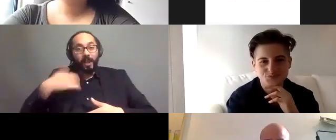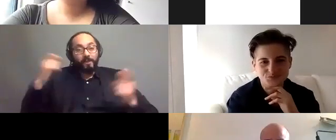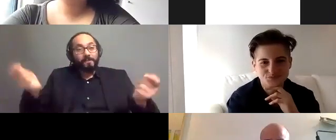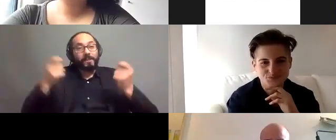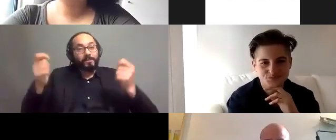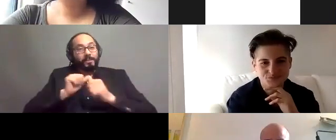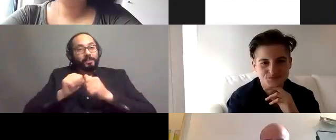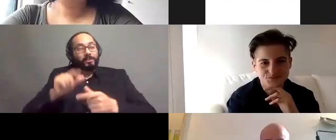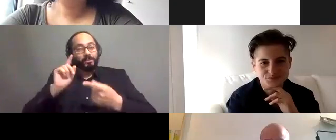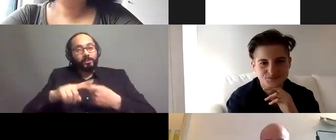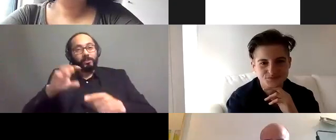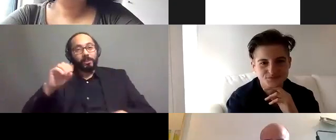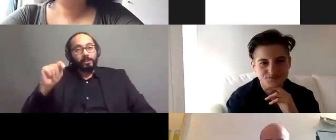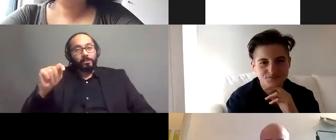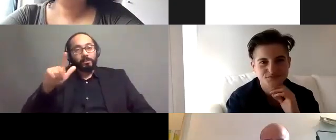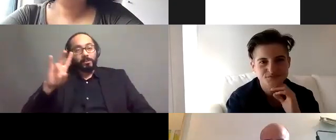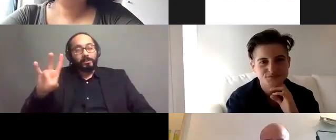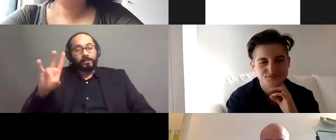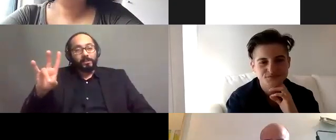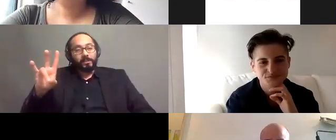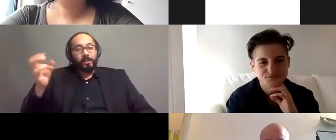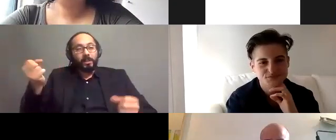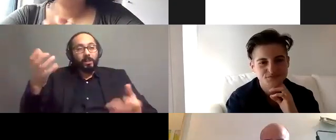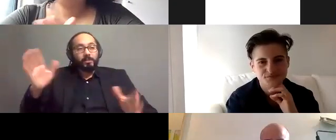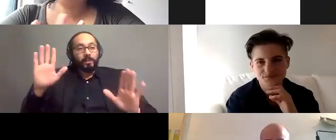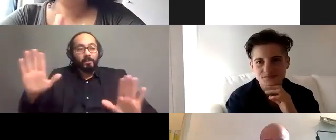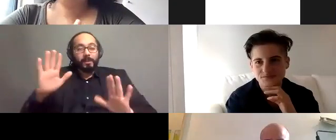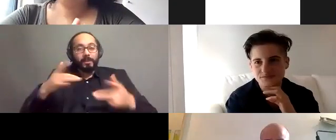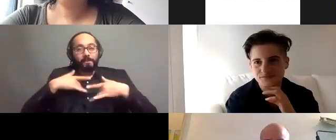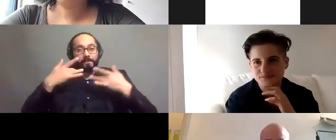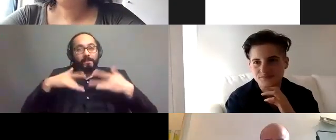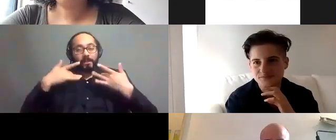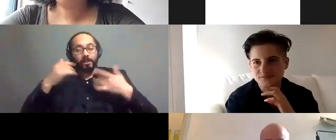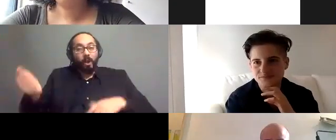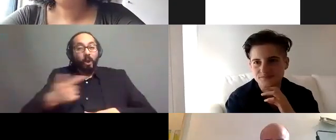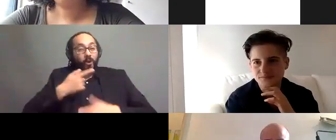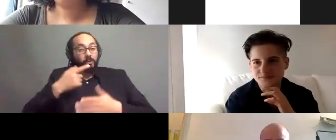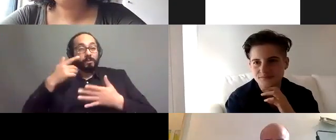October 27th. Lots of amazing events, all pay what you wish.